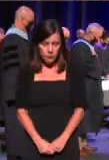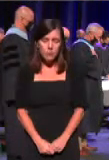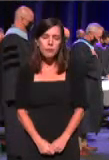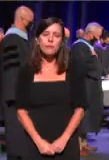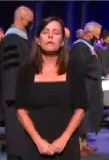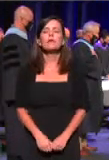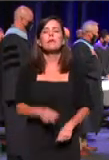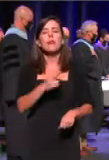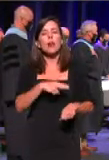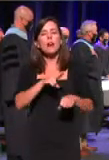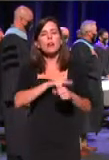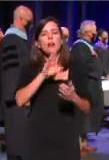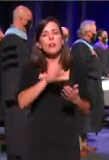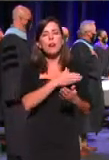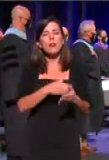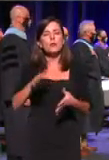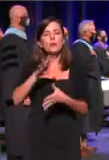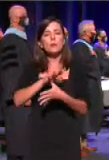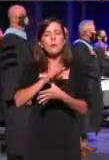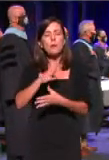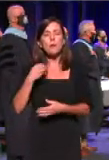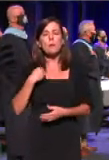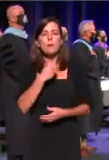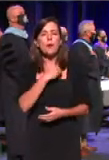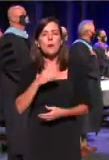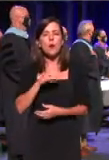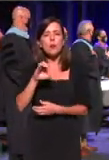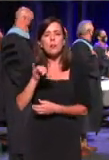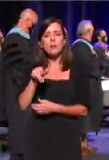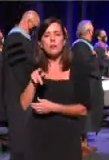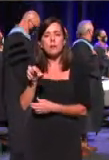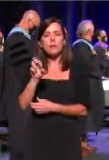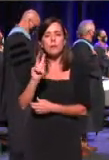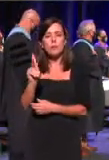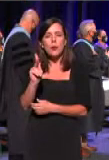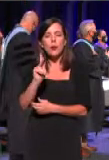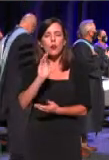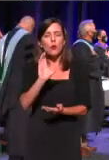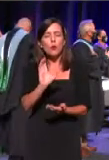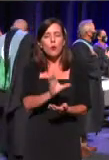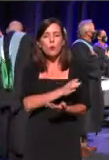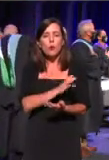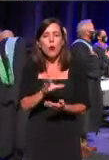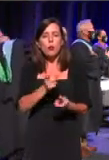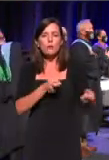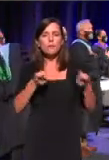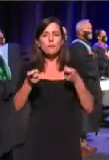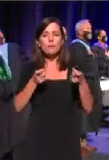The national anthem will now be sung by senior members of the Cypress Park High School Choir, directed by Cami Estelle.